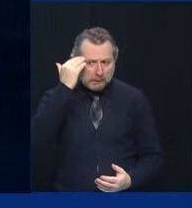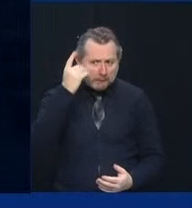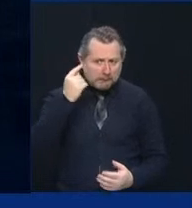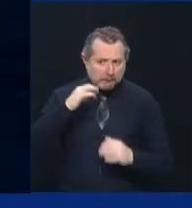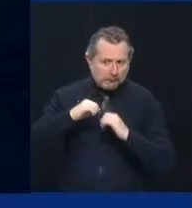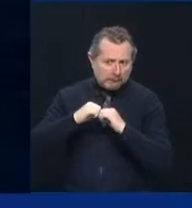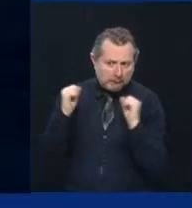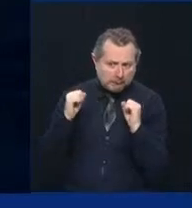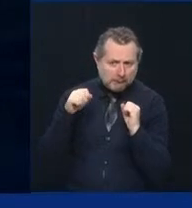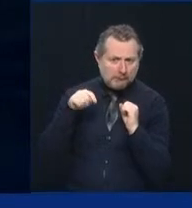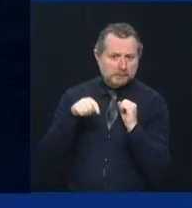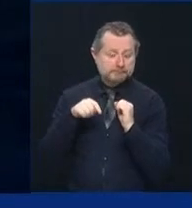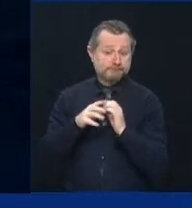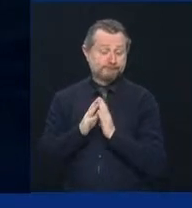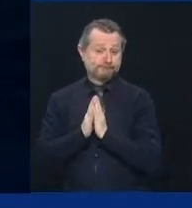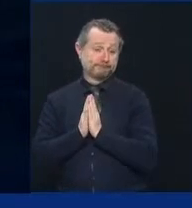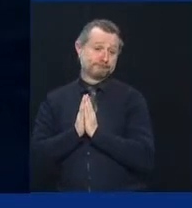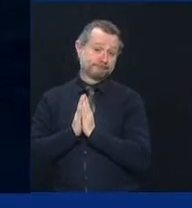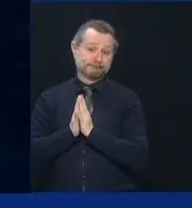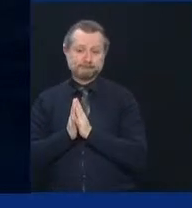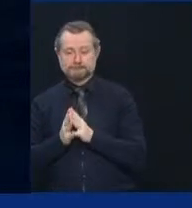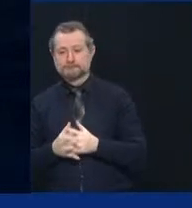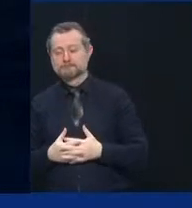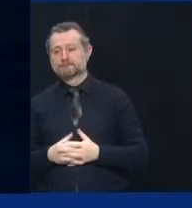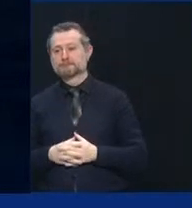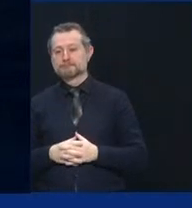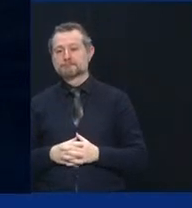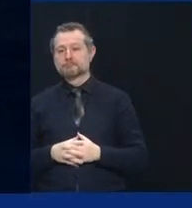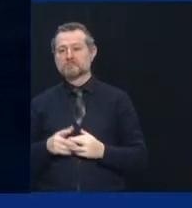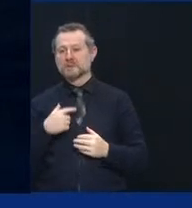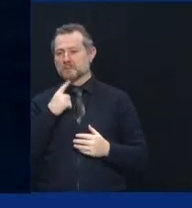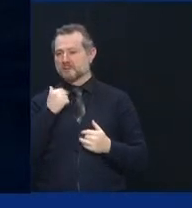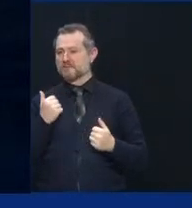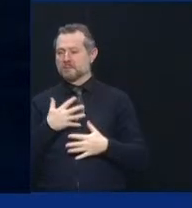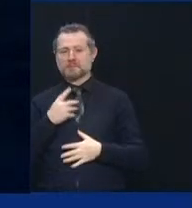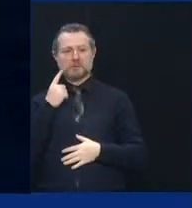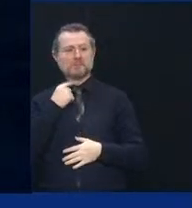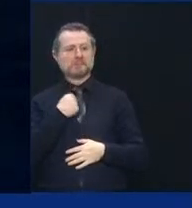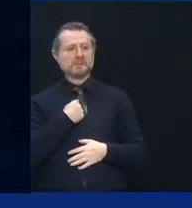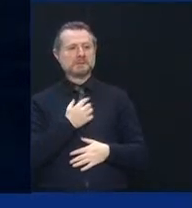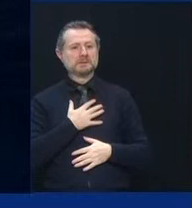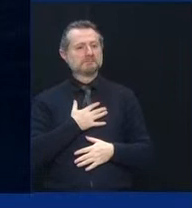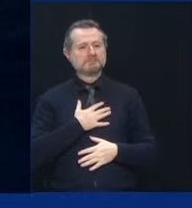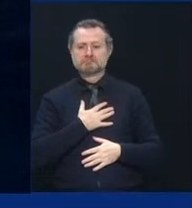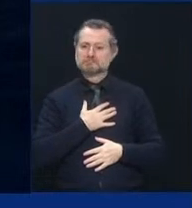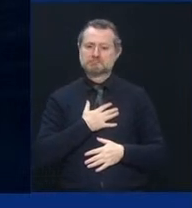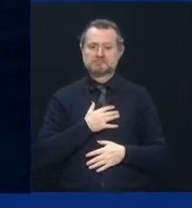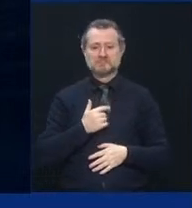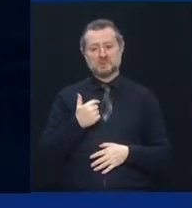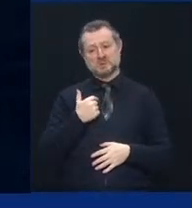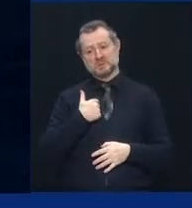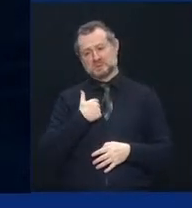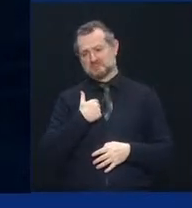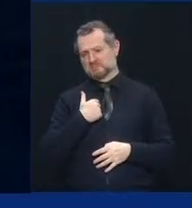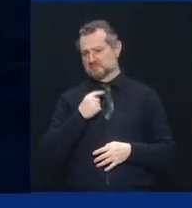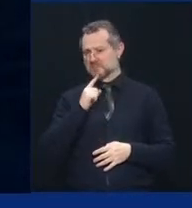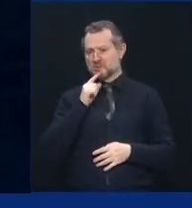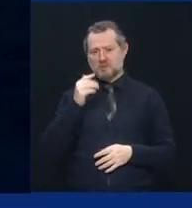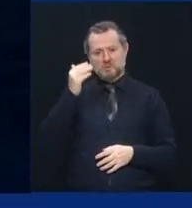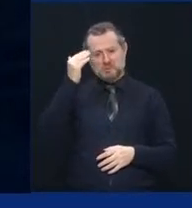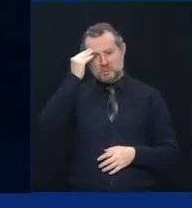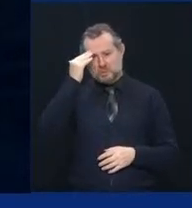me. But we haven't known what was down the road with COVID from day one, let's be